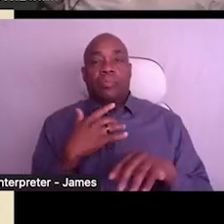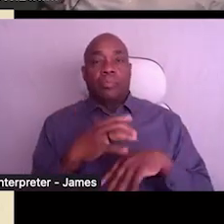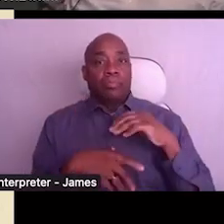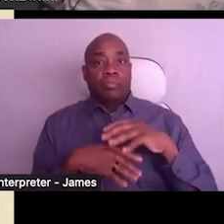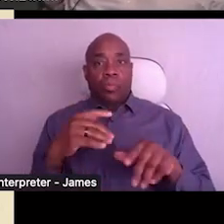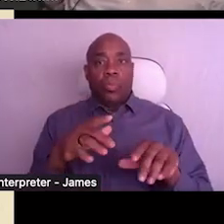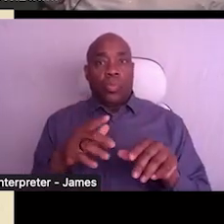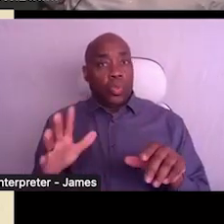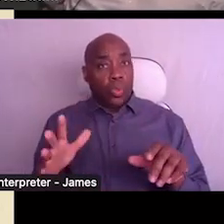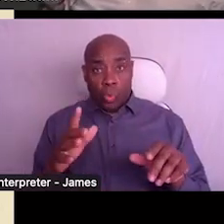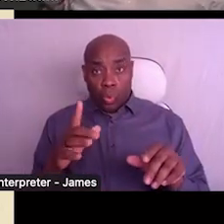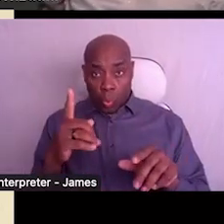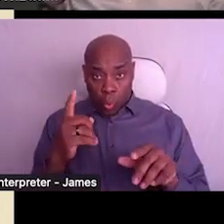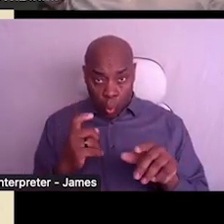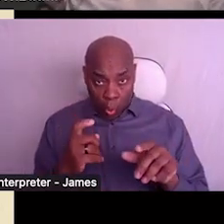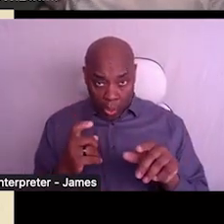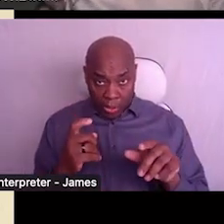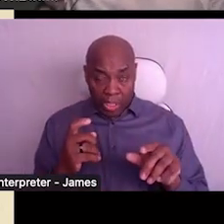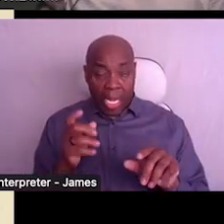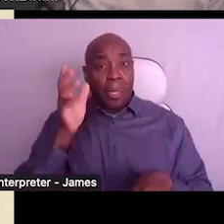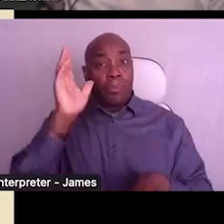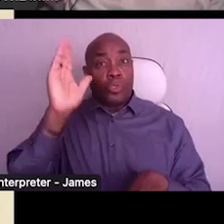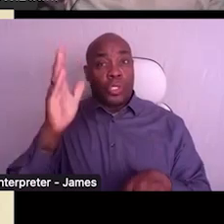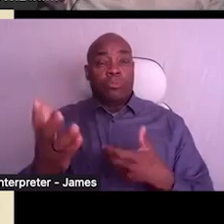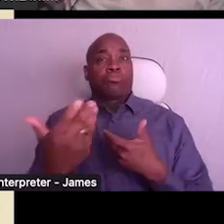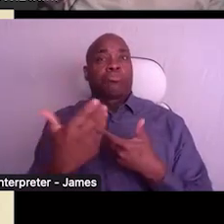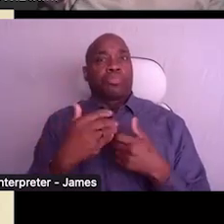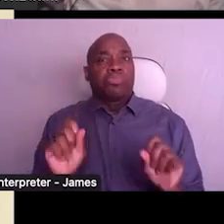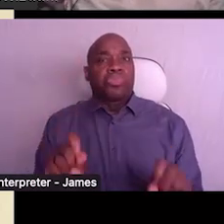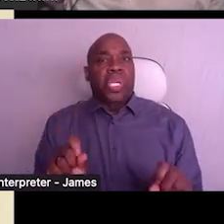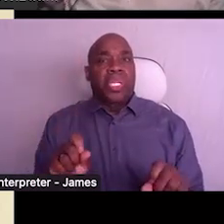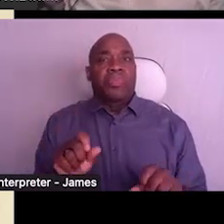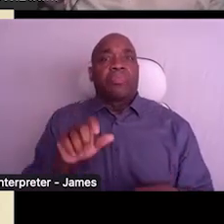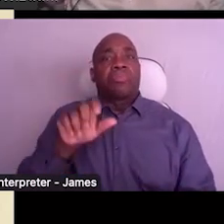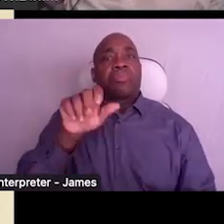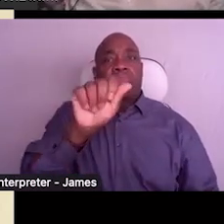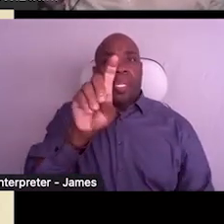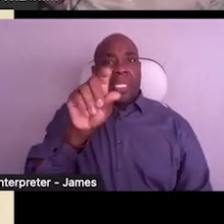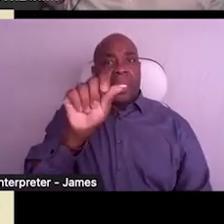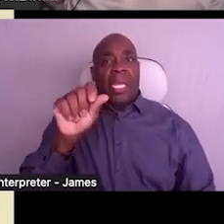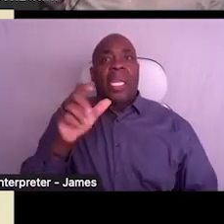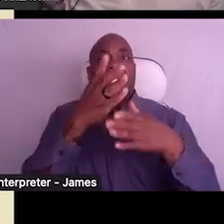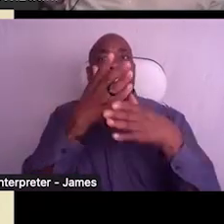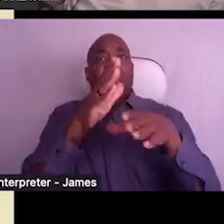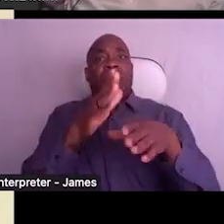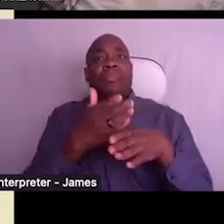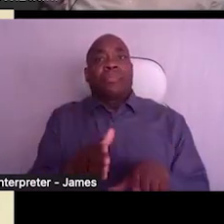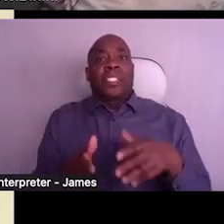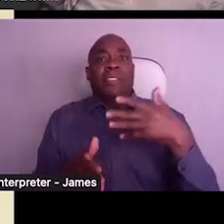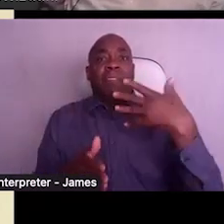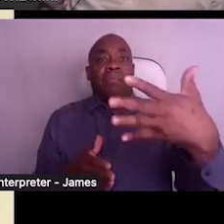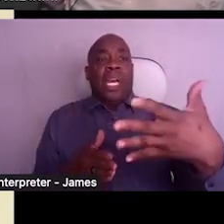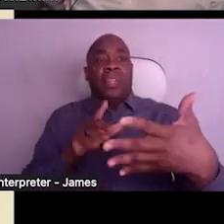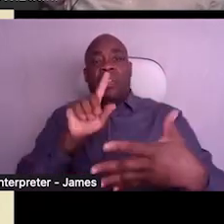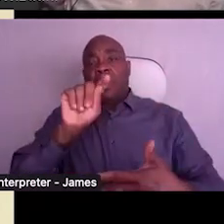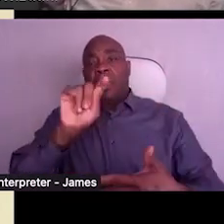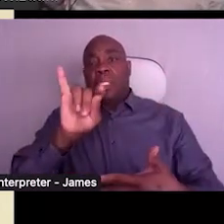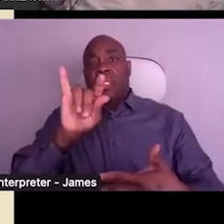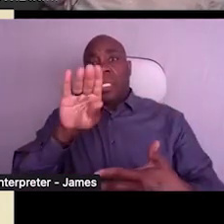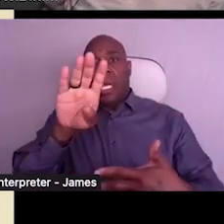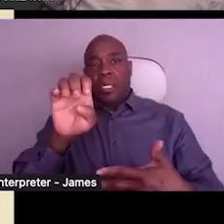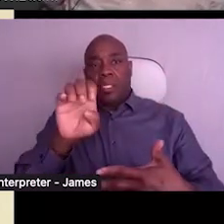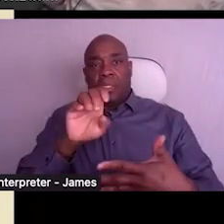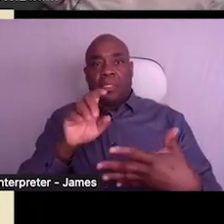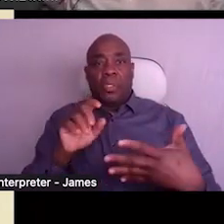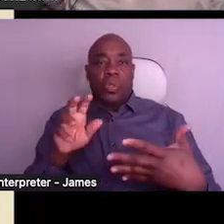ask your questions as we go along. So the Americans with Disabilities Act is divided up into 5 titles, or what we might refer to